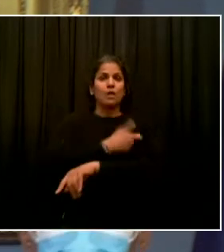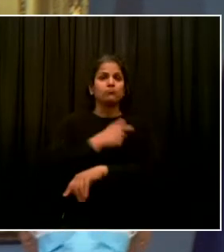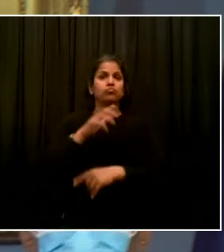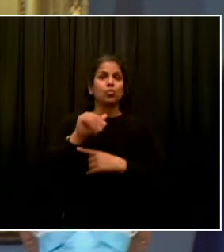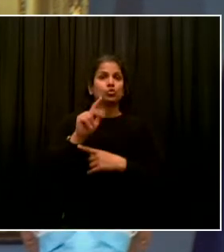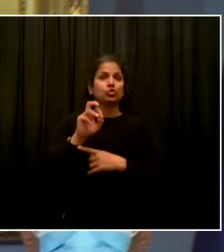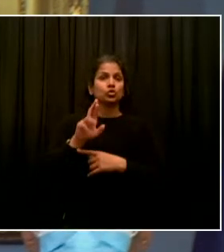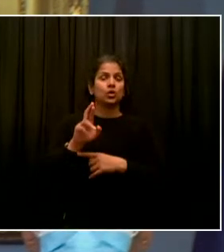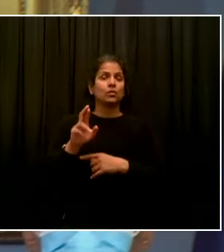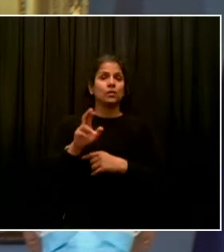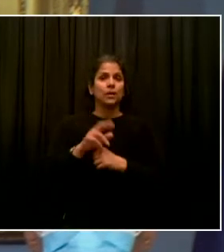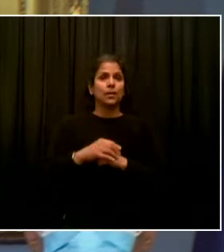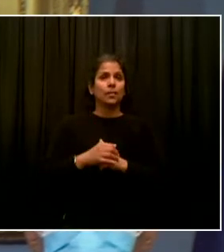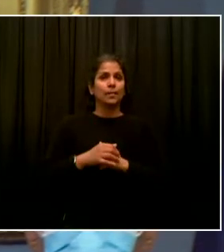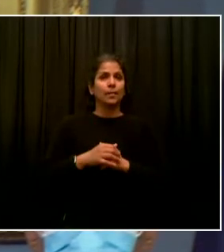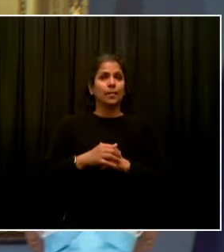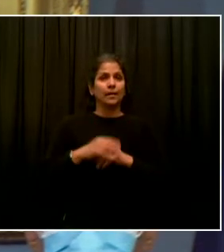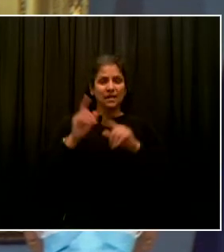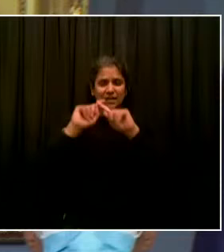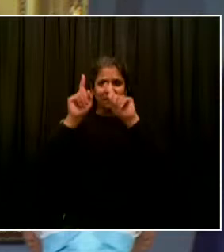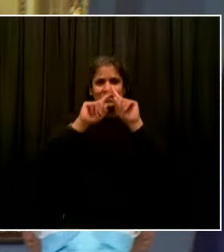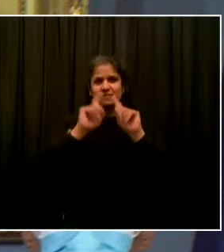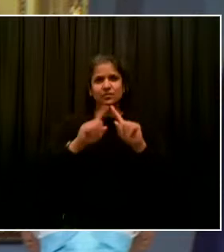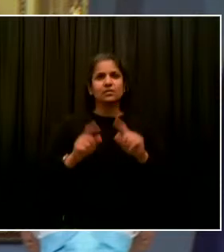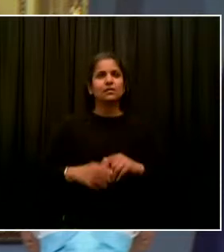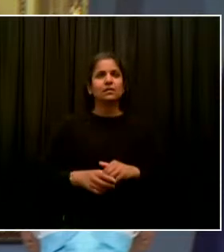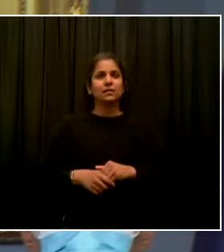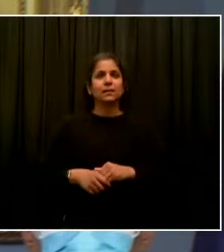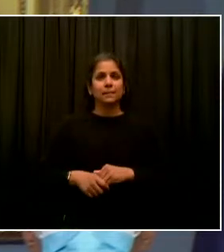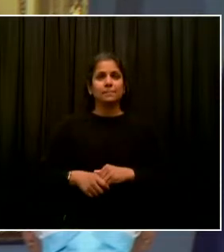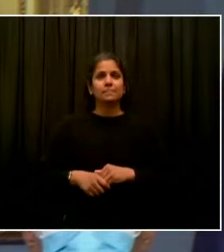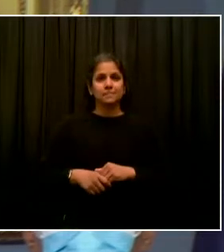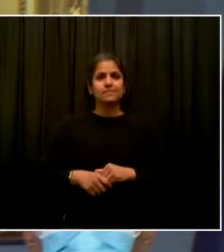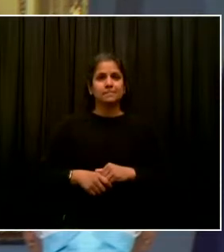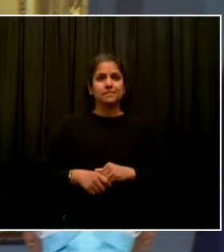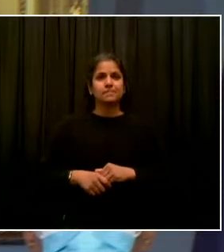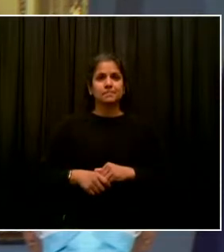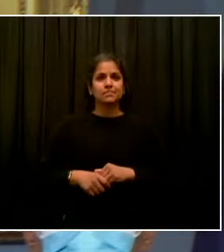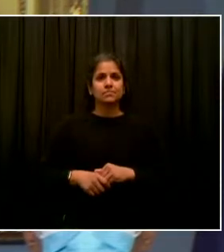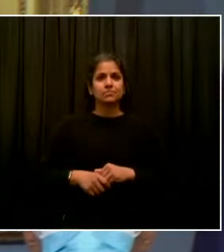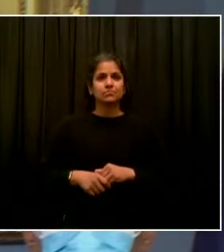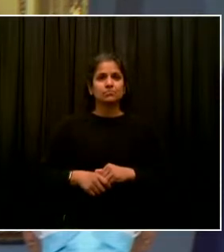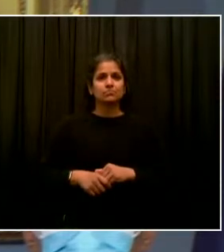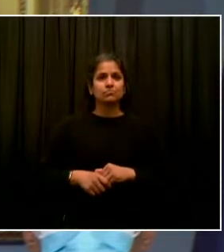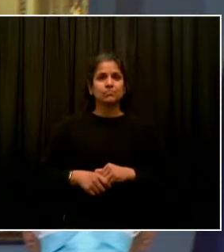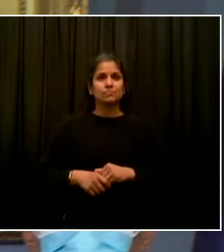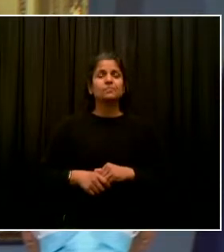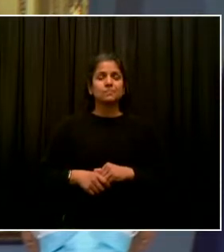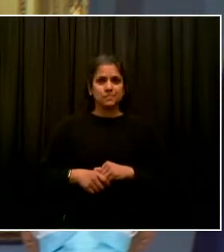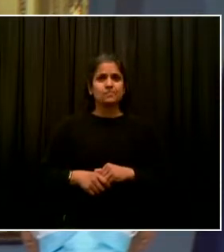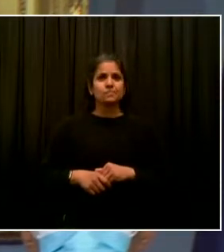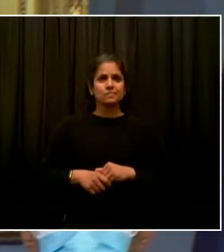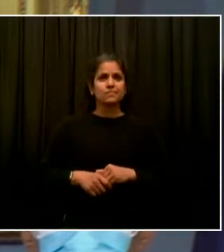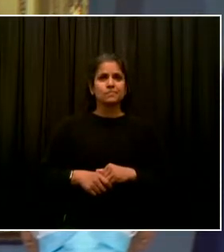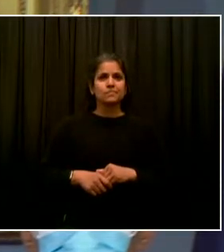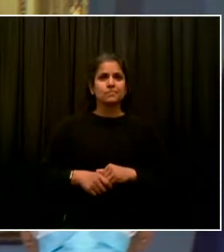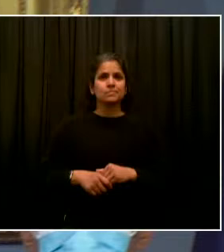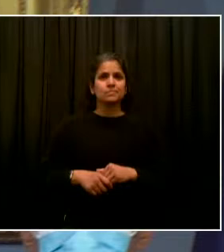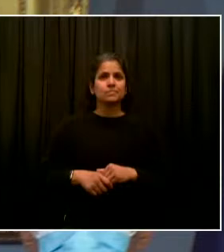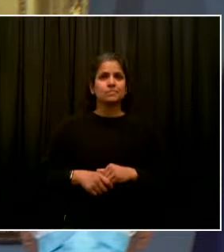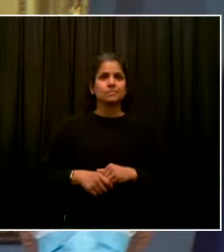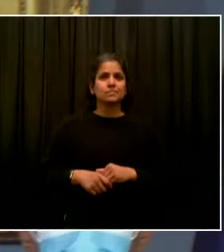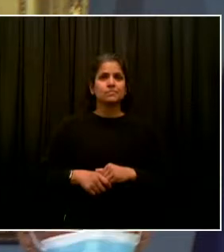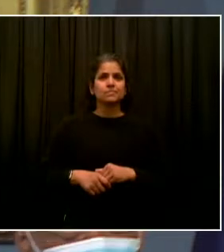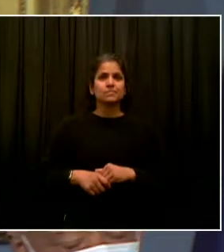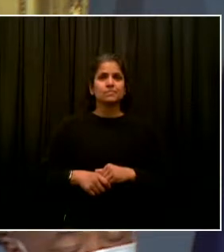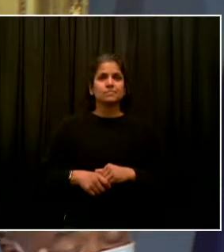really encouraging New Yorkers to also integrate these conversations back into their normal health-seeking behavior. Go to your doctor, talk about the